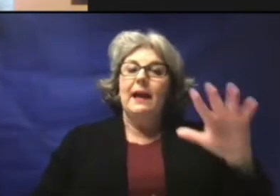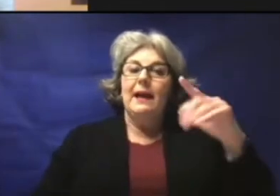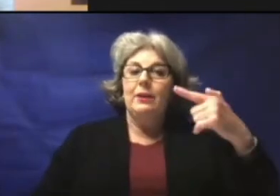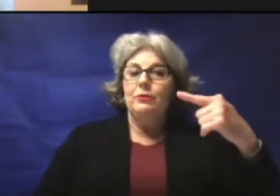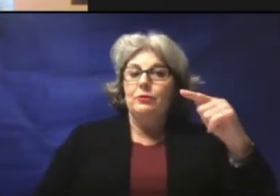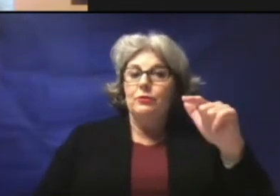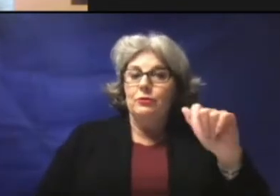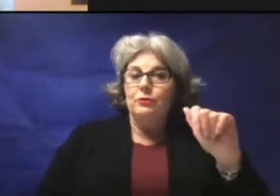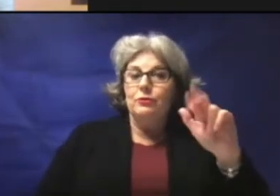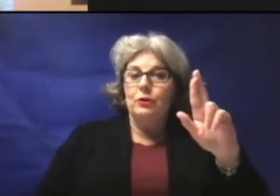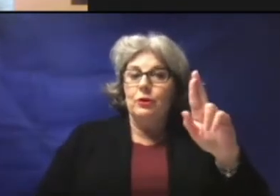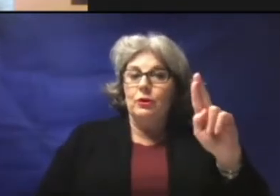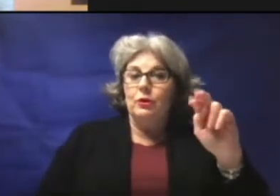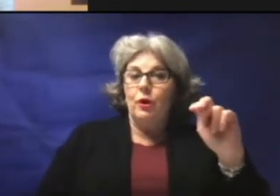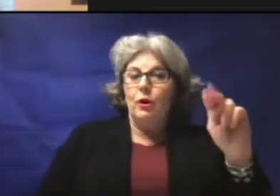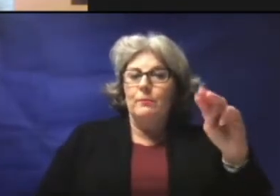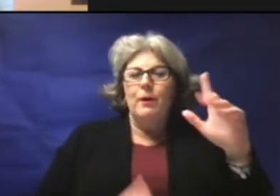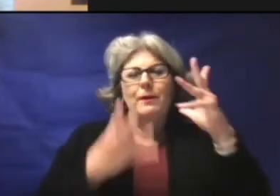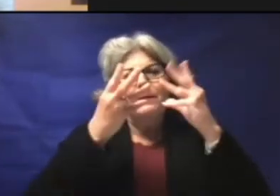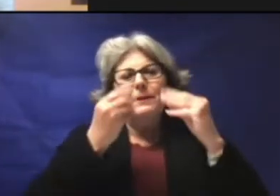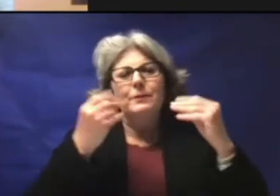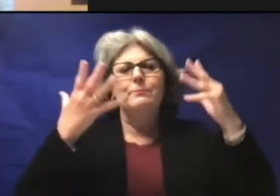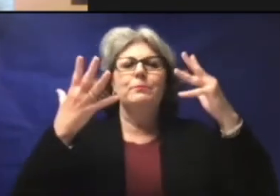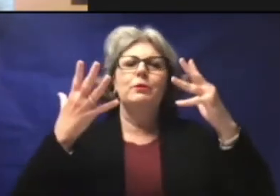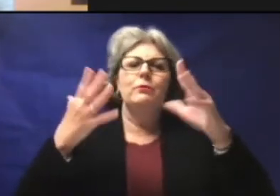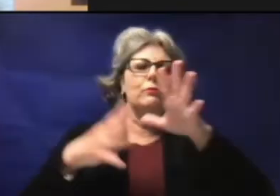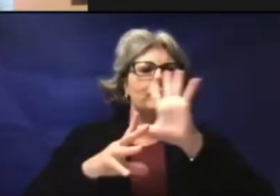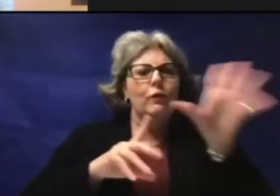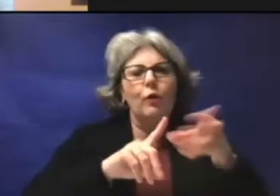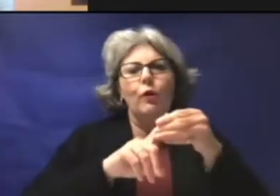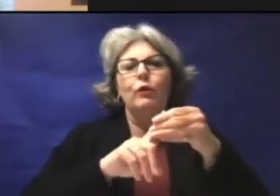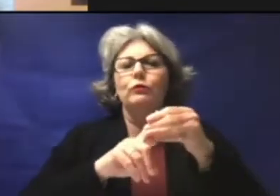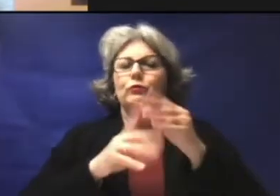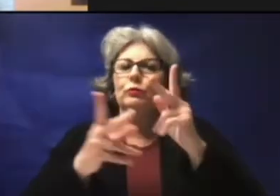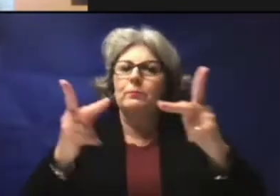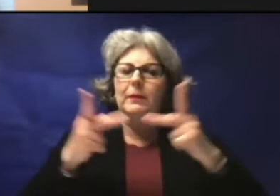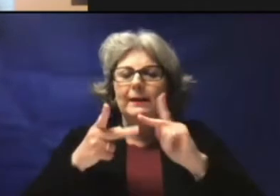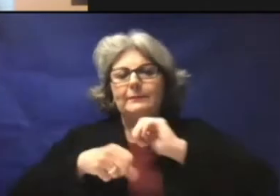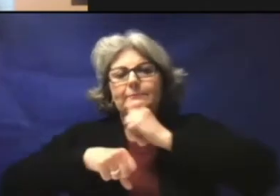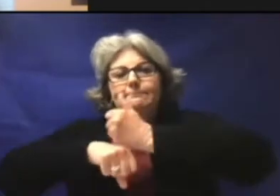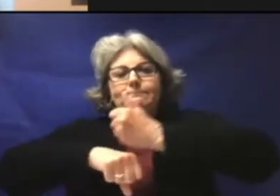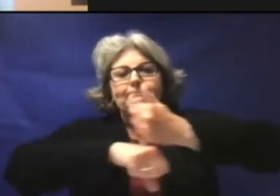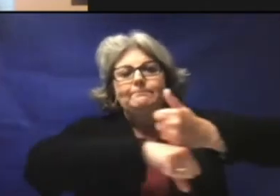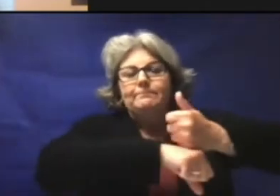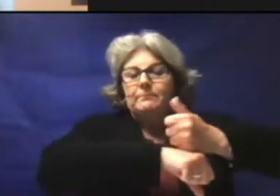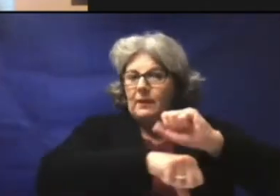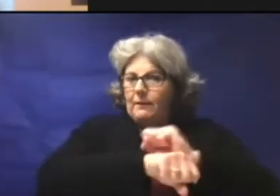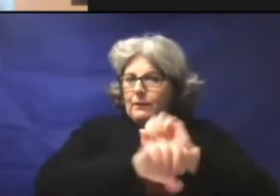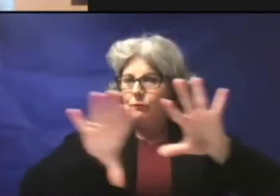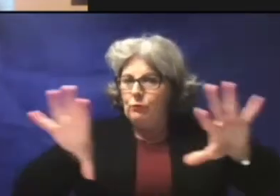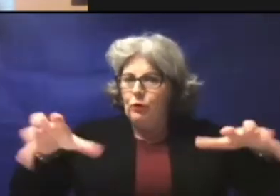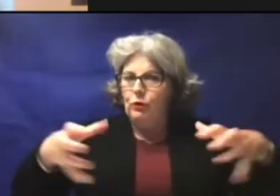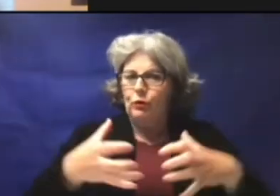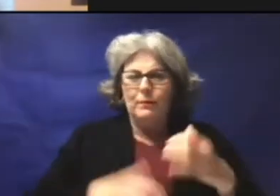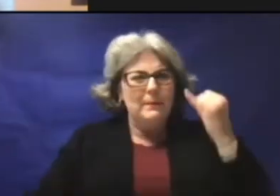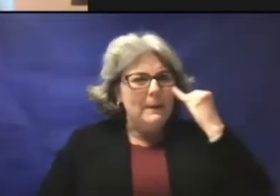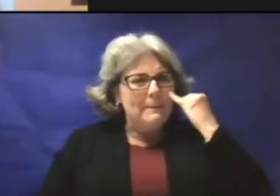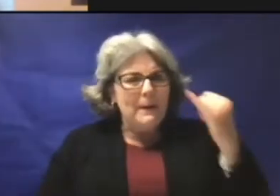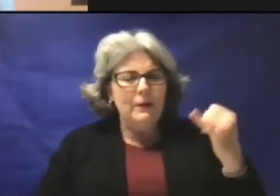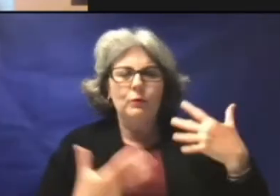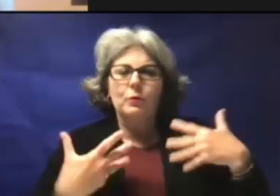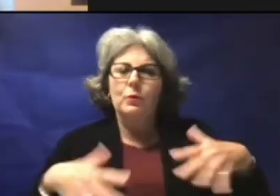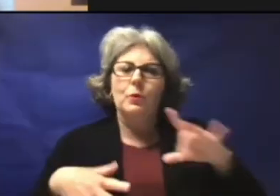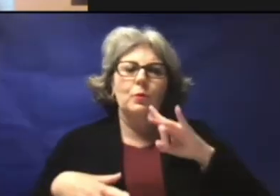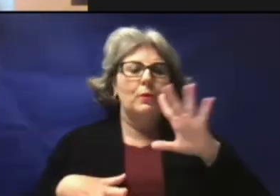these, beautiful cultural staples of the workforce. You can imagine how